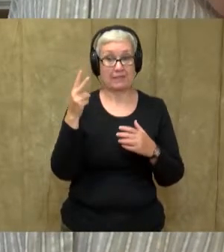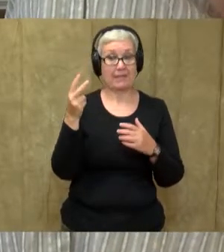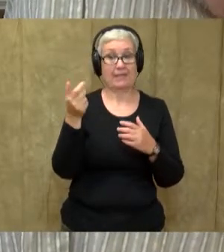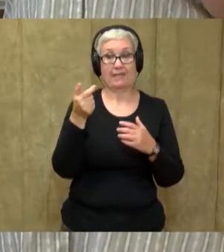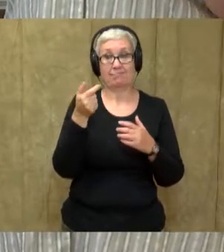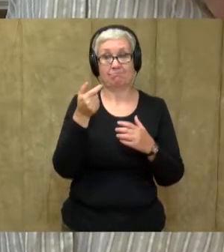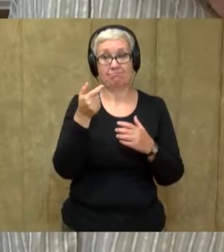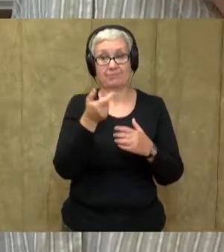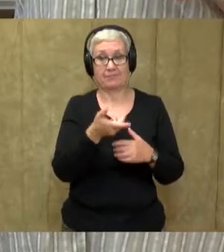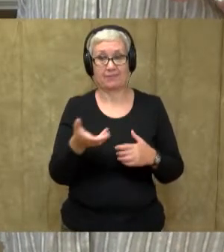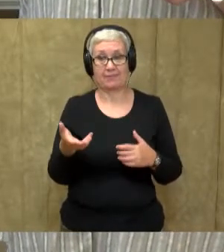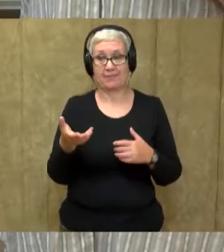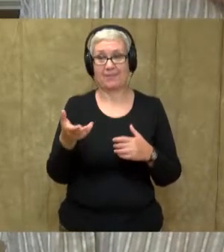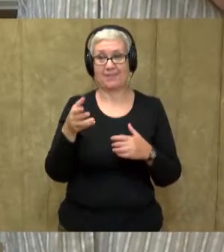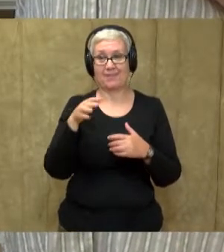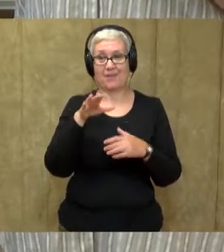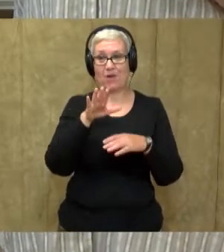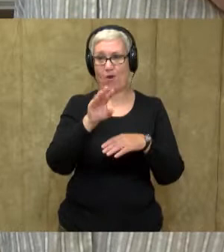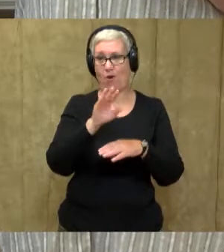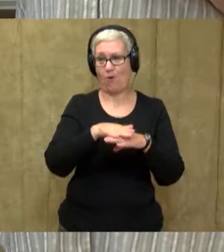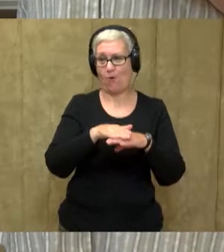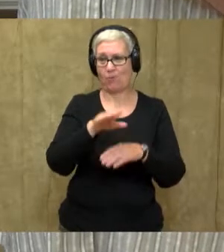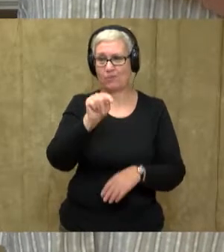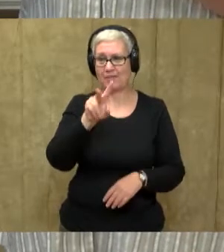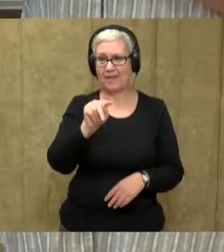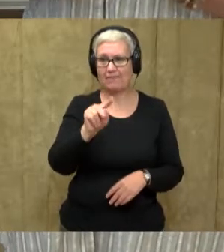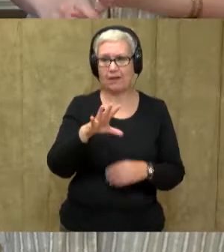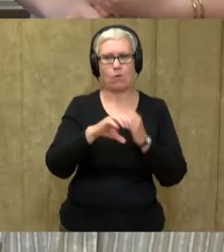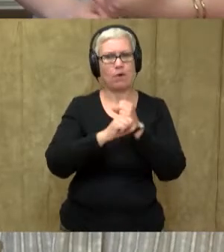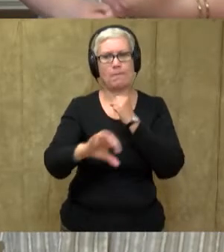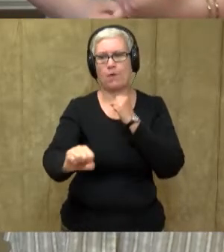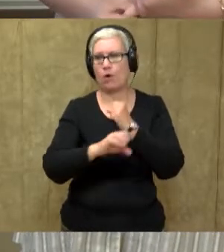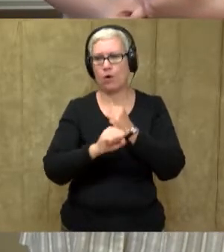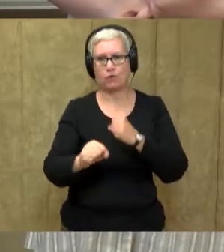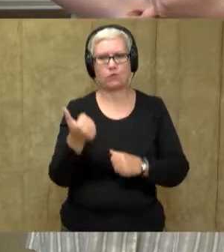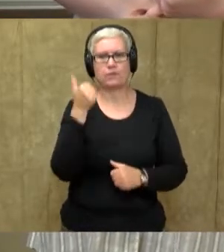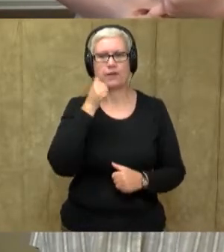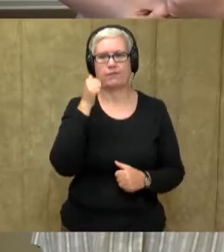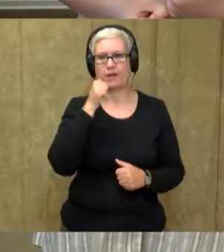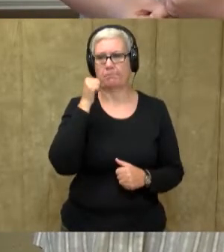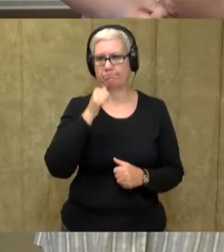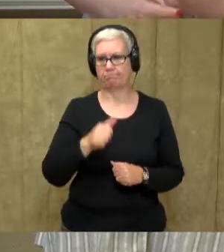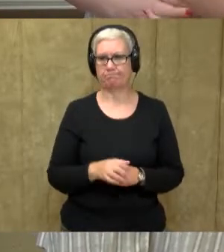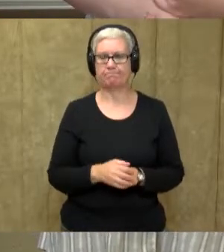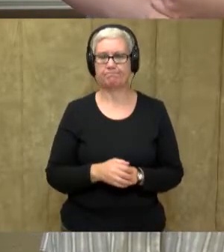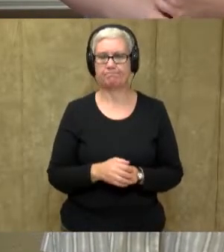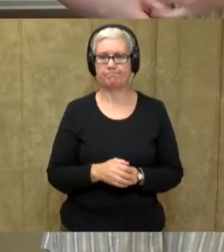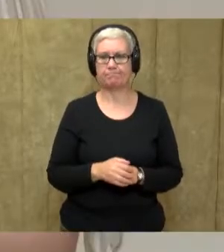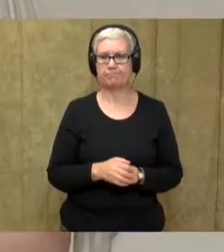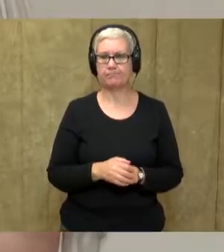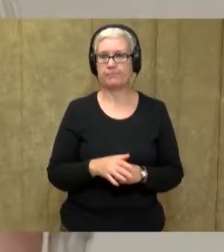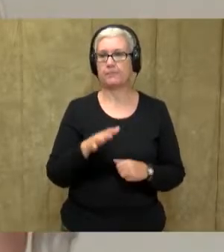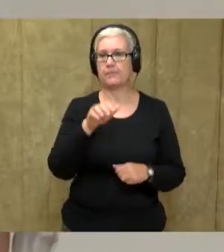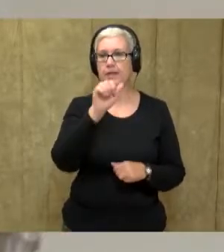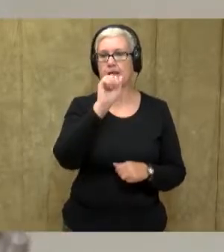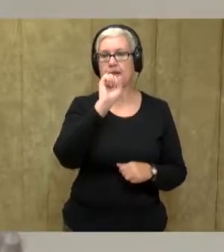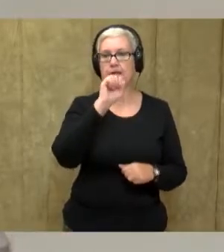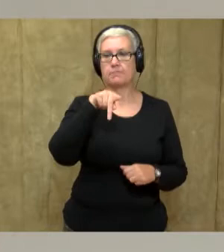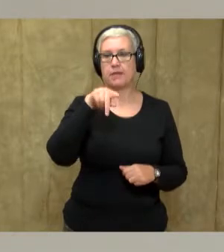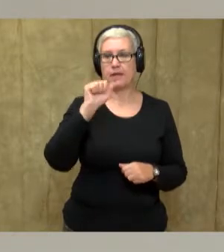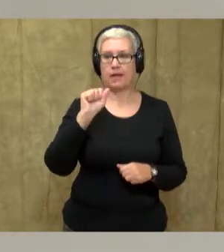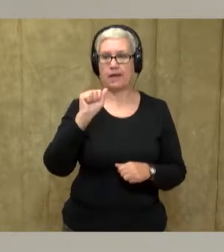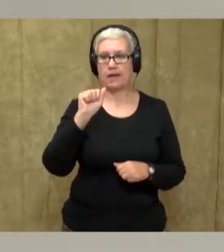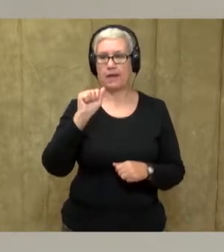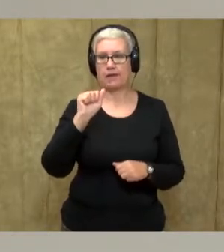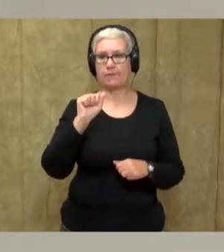day. If you watch TV, you see this in commercials every single day. If you've seen the ASPCA